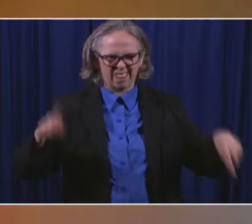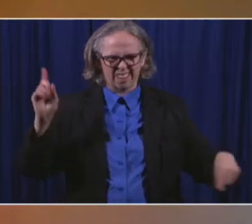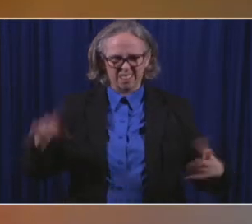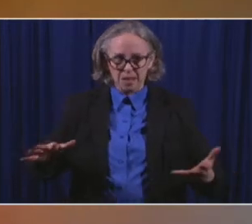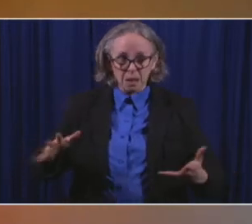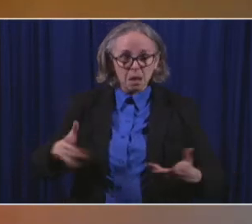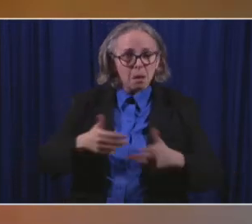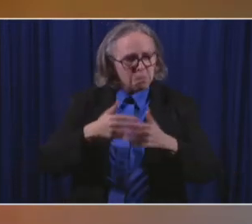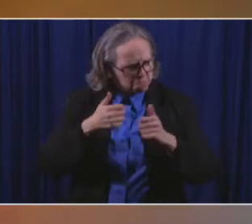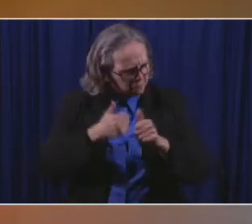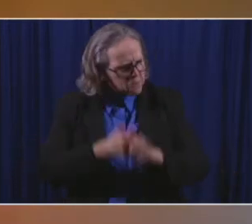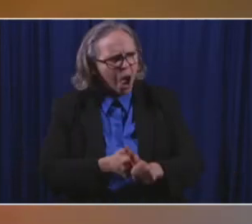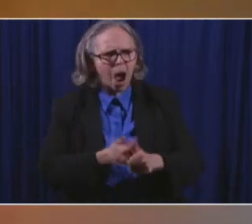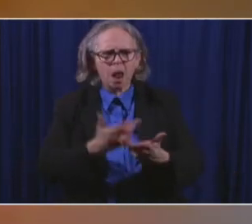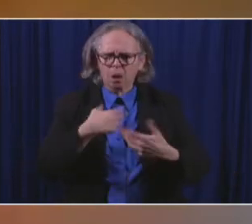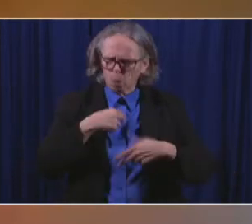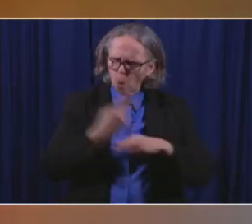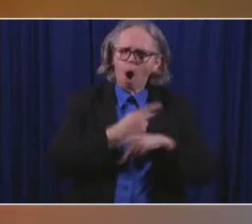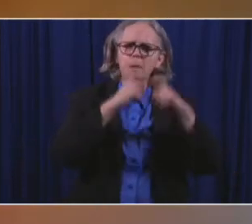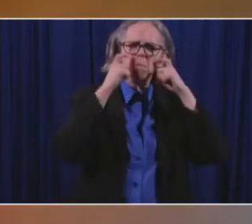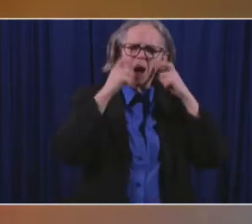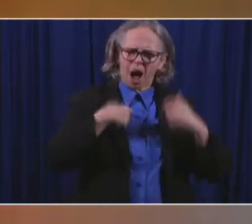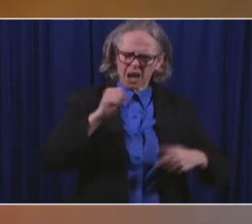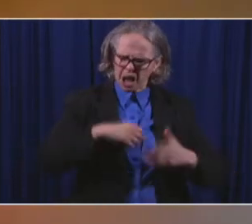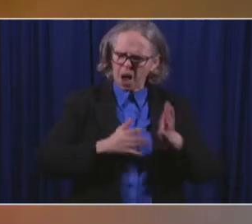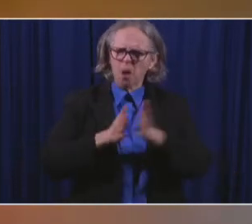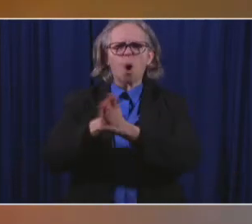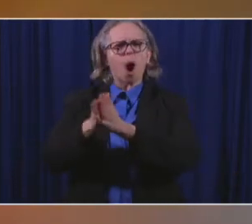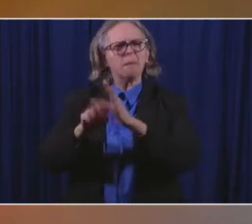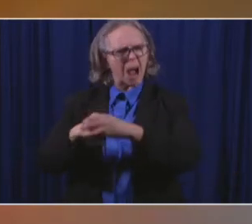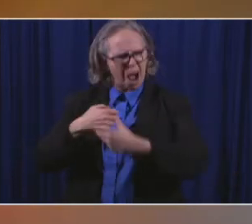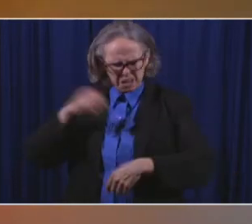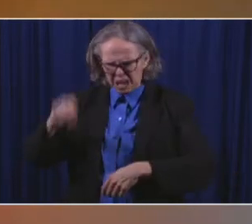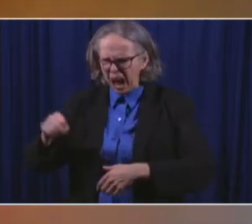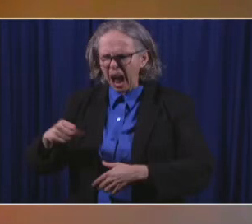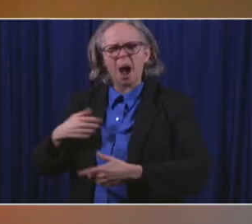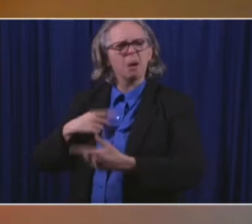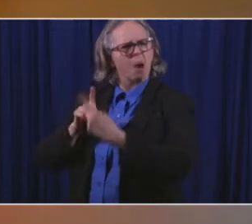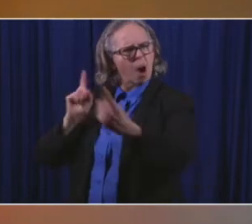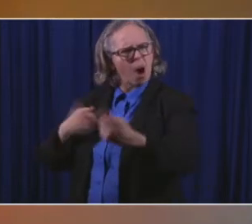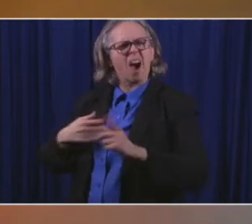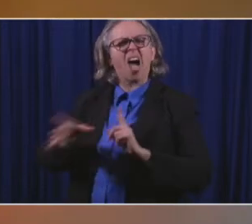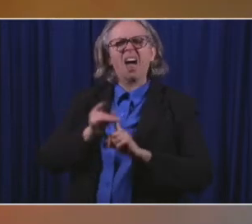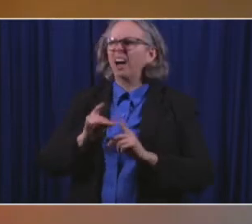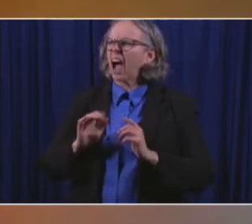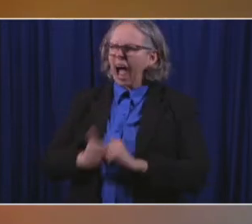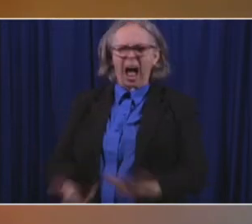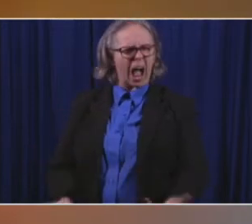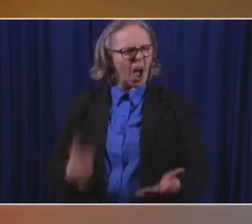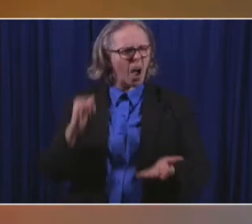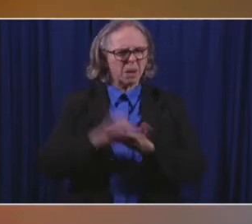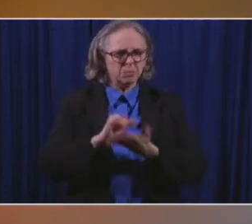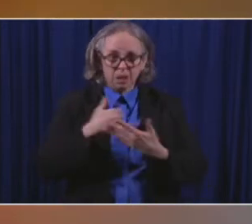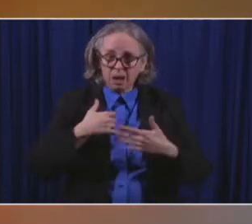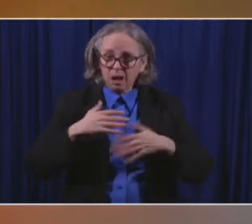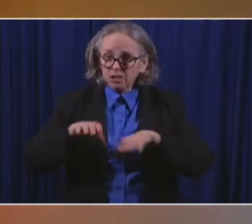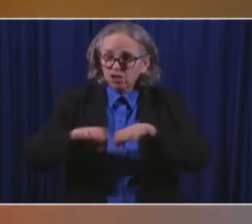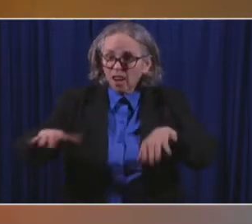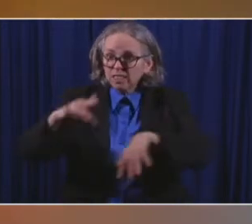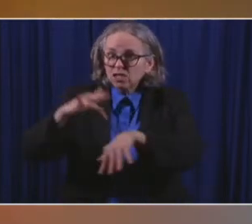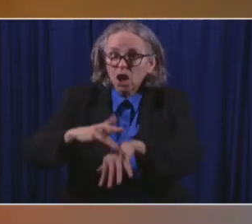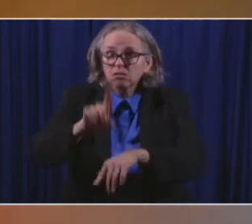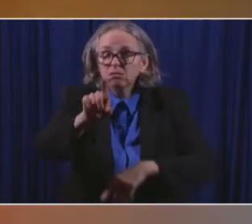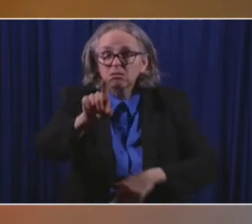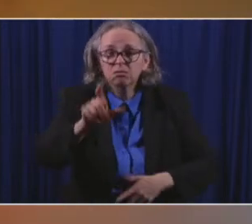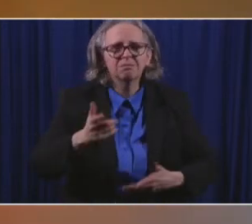wore masks and socially distanced. So their concerns are, did I pick it up on my groceries, or was it on a surface that I touched? So it's a little